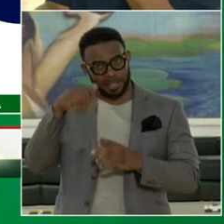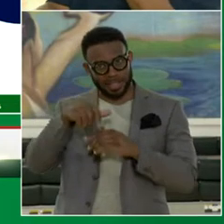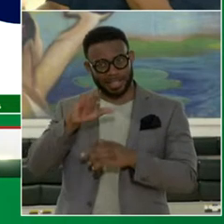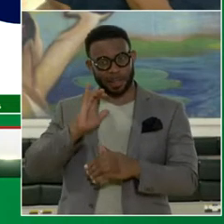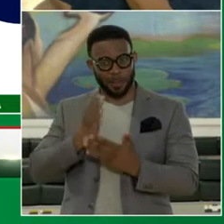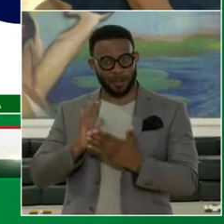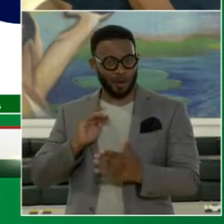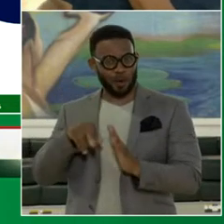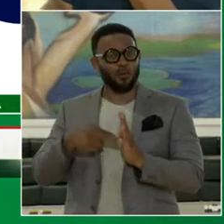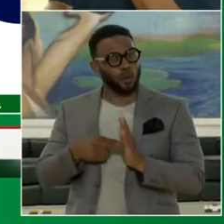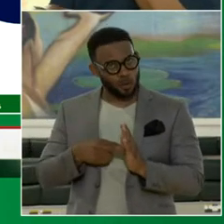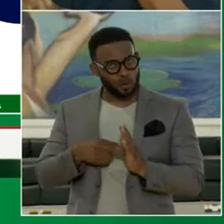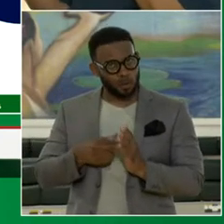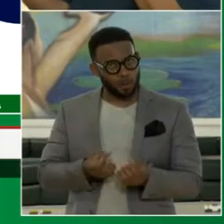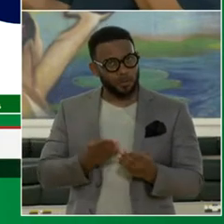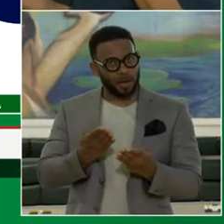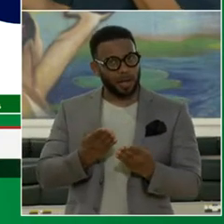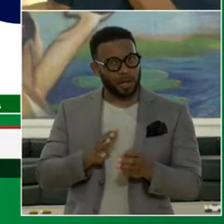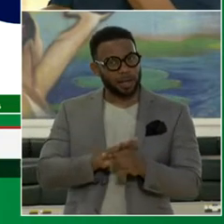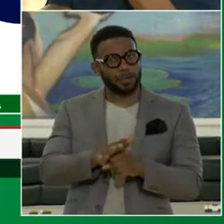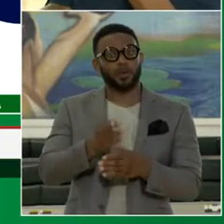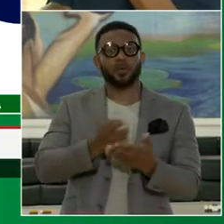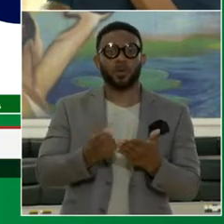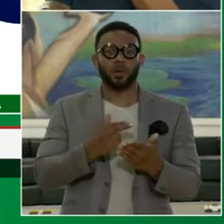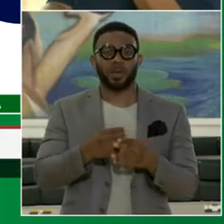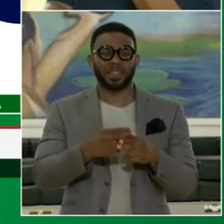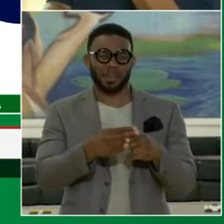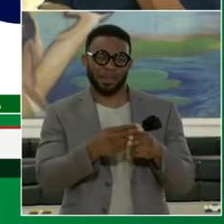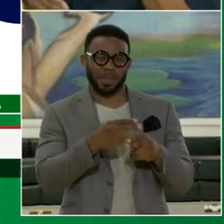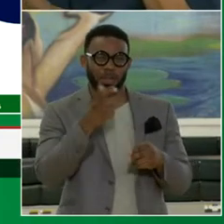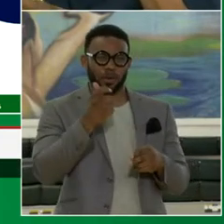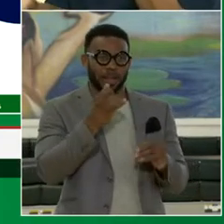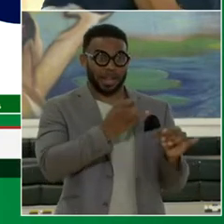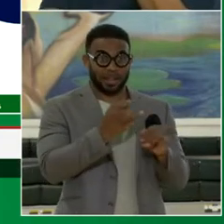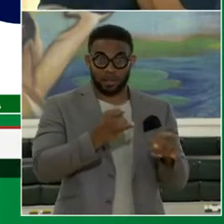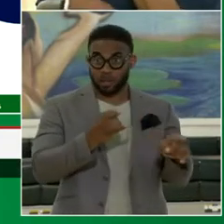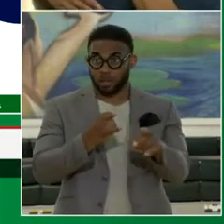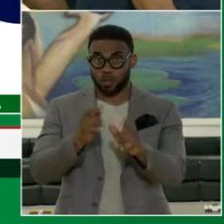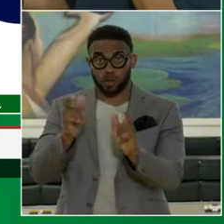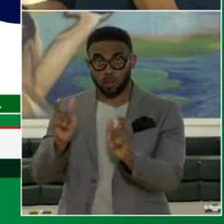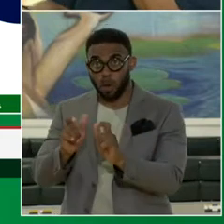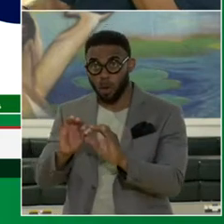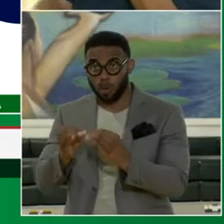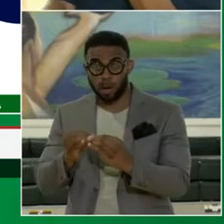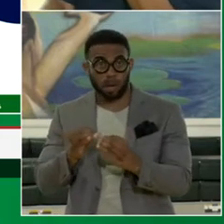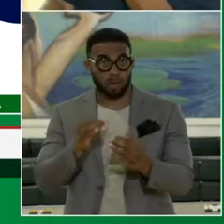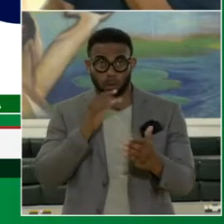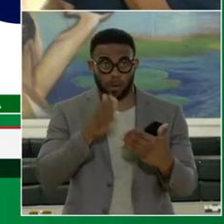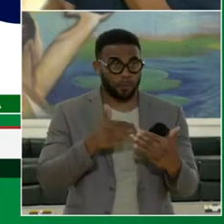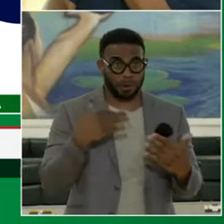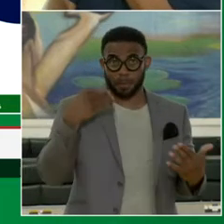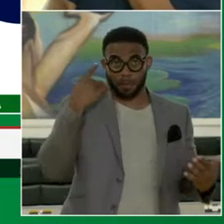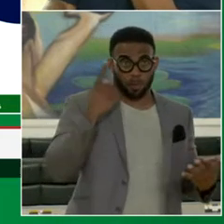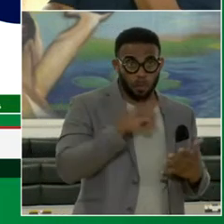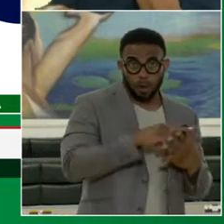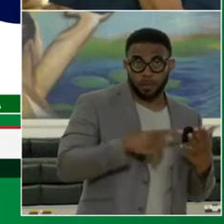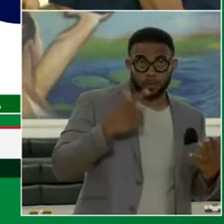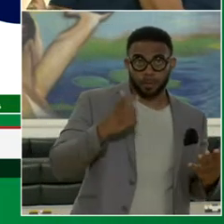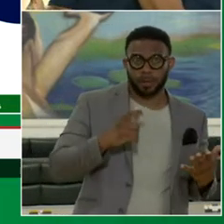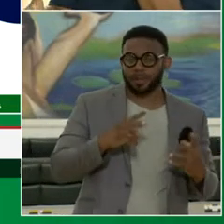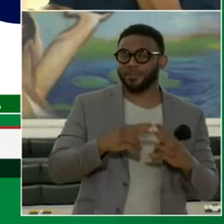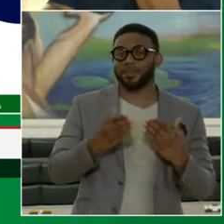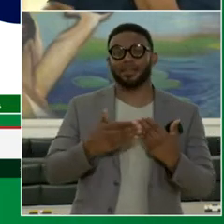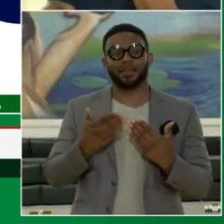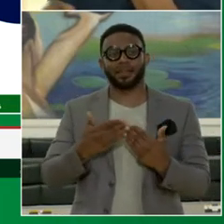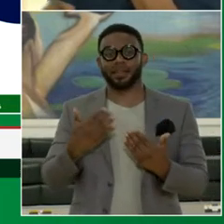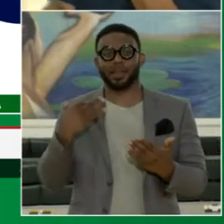of our role. We have resources. And so with the mini grants, individuals, small organizations, whoever can apply for one of these grants, it's a very